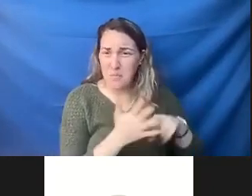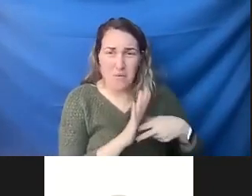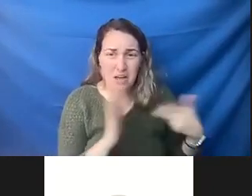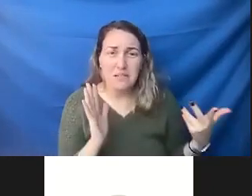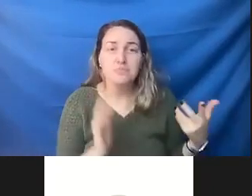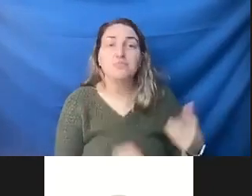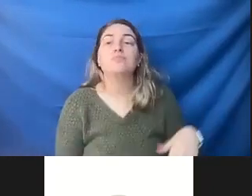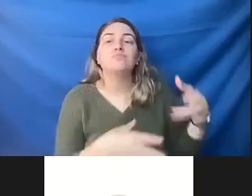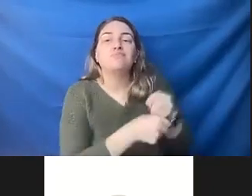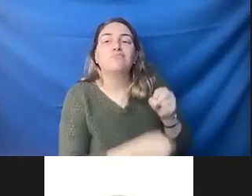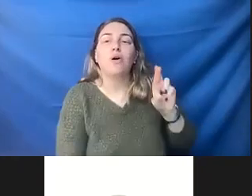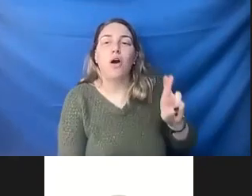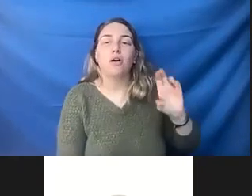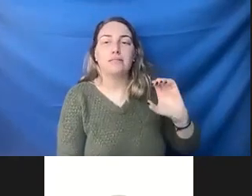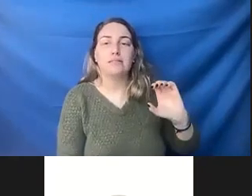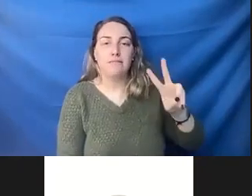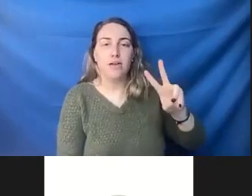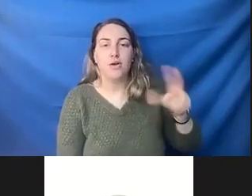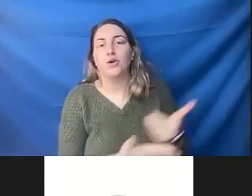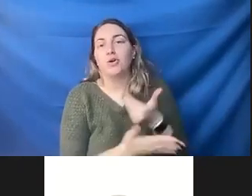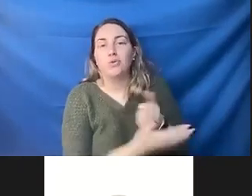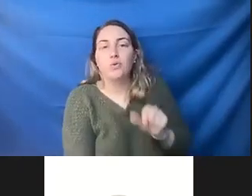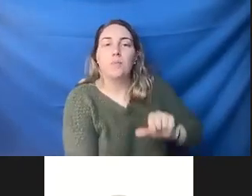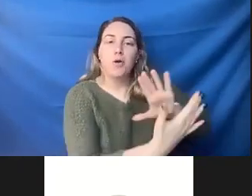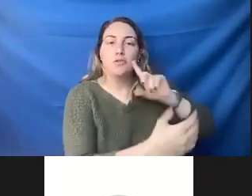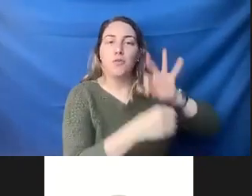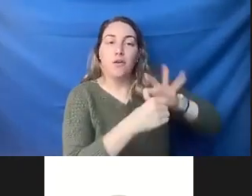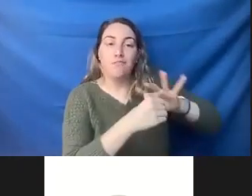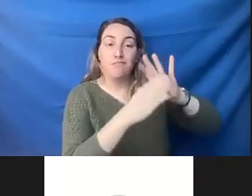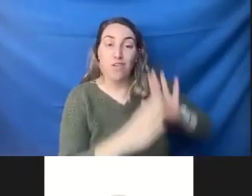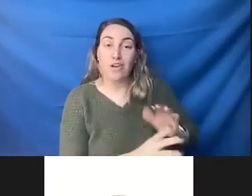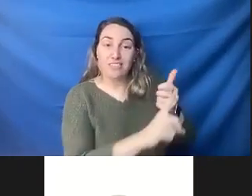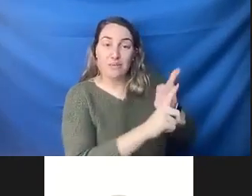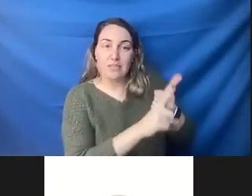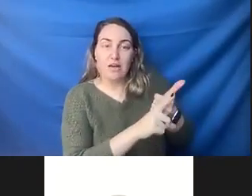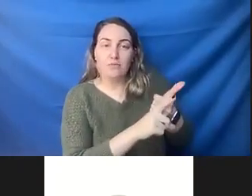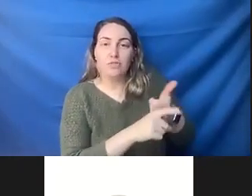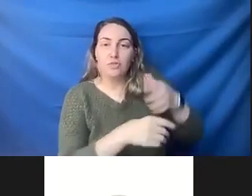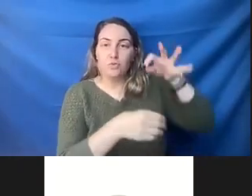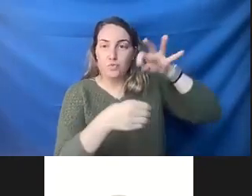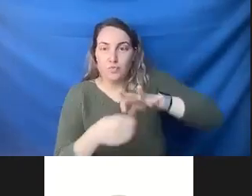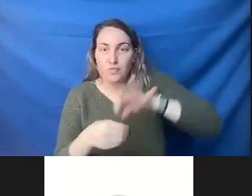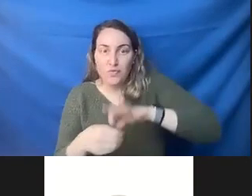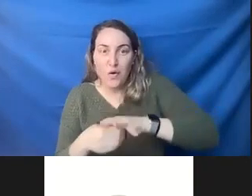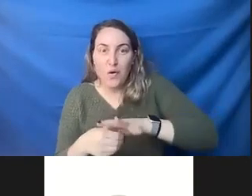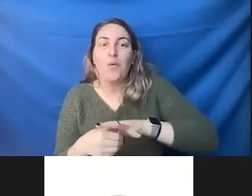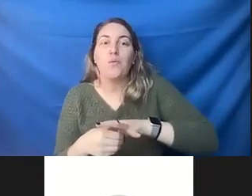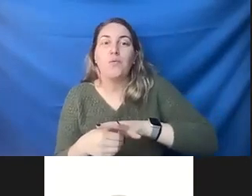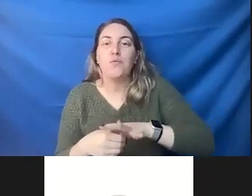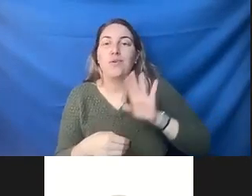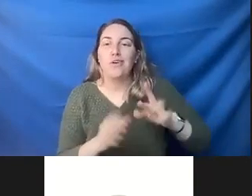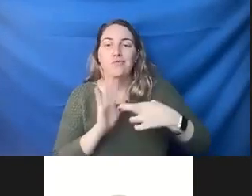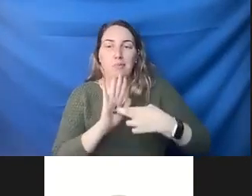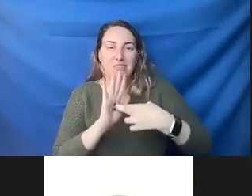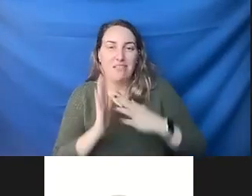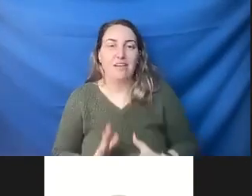Ranked choice voting is a new way for voters to elect their representatives. So voters can rank up to 5 candidates in order